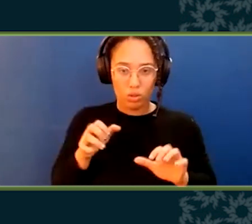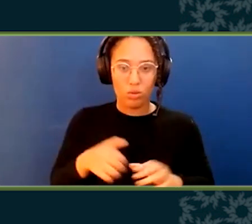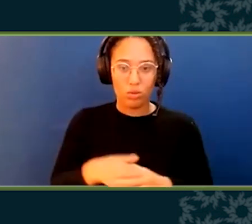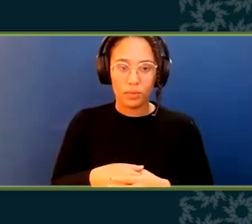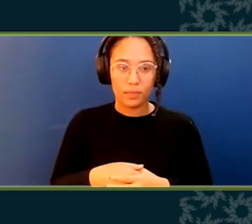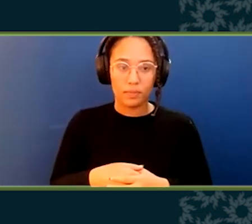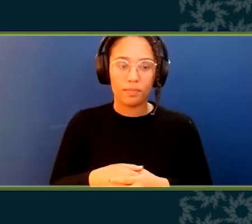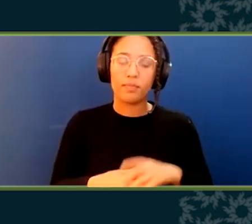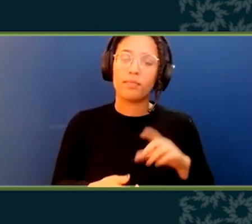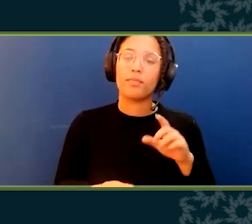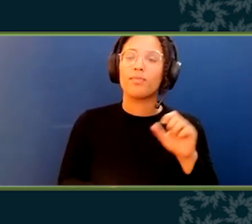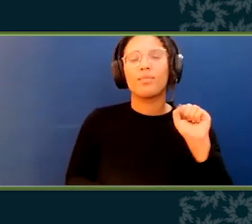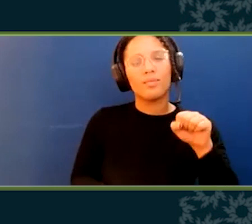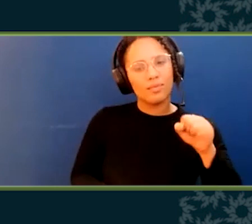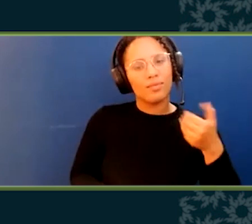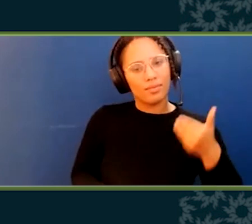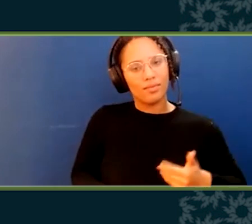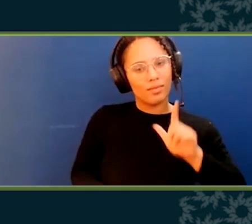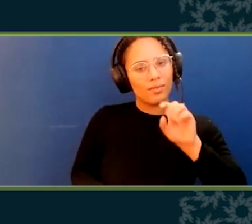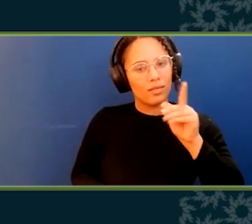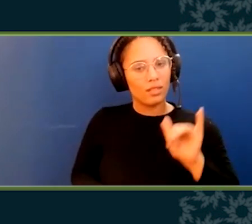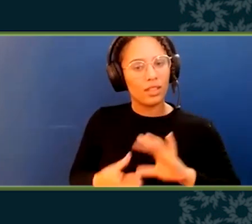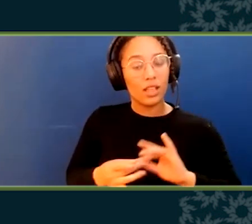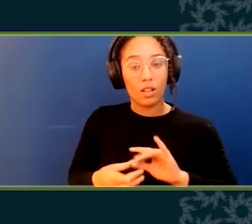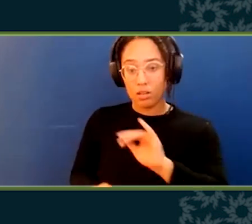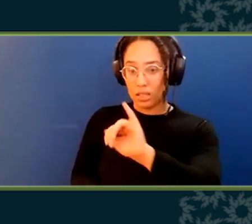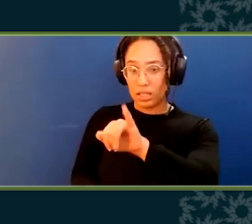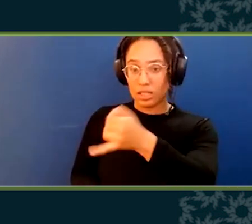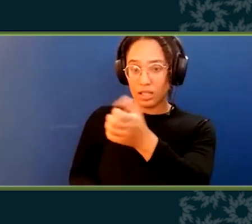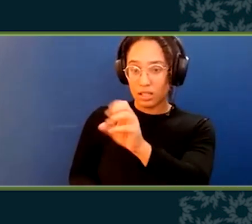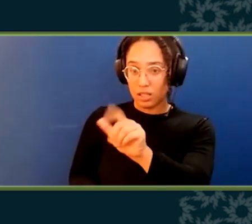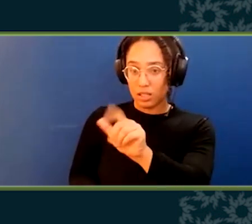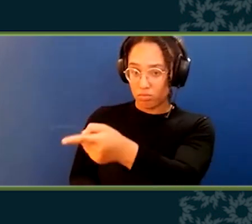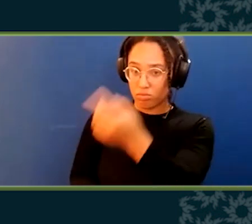Yes, yes, this is Lindsey. Jess, thoughts?